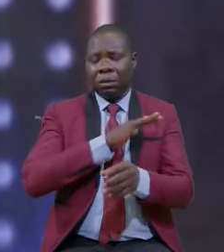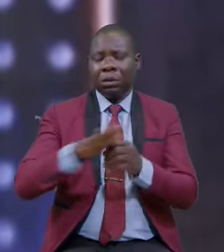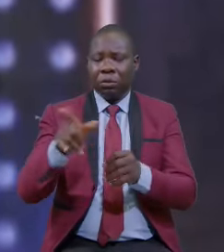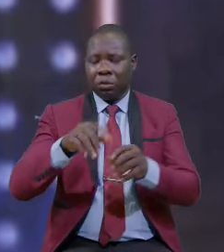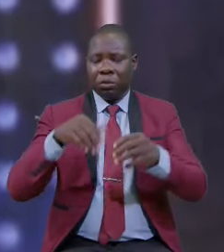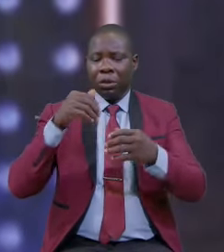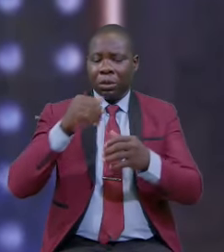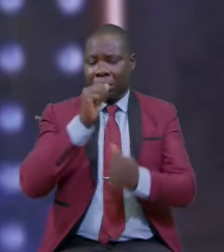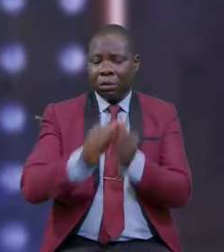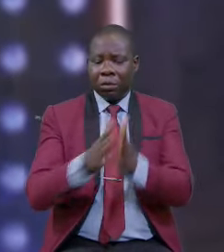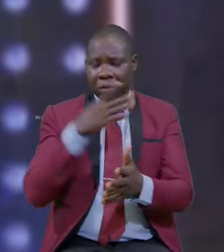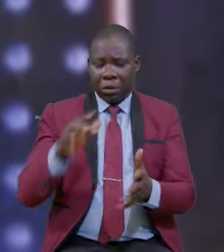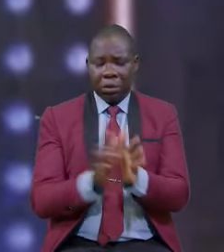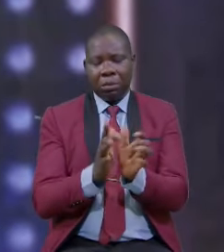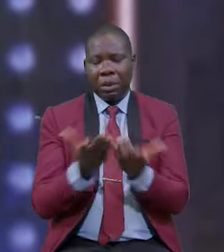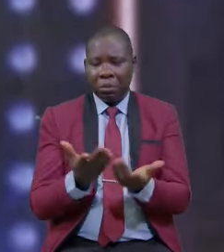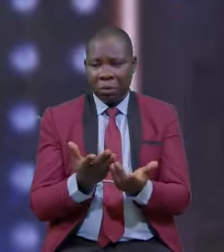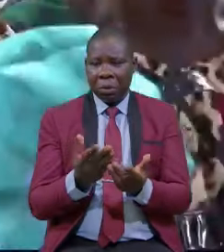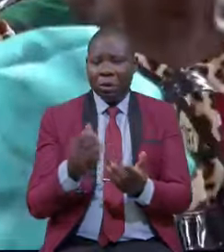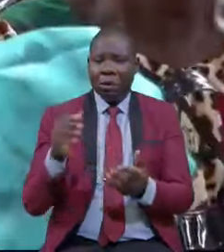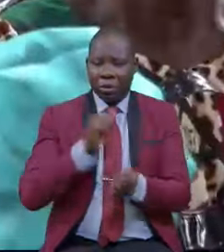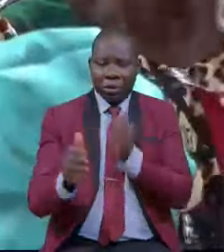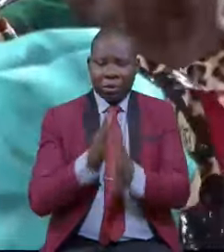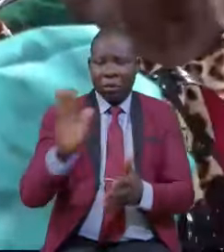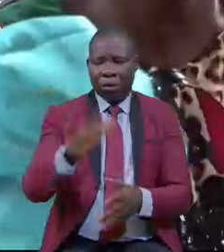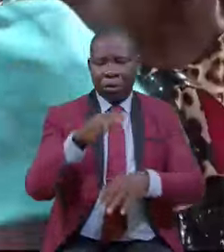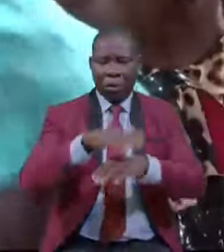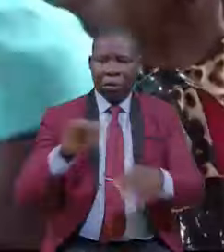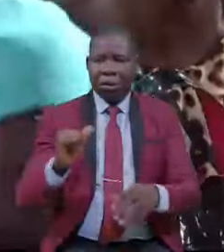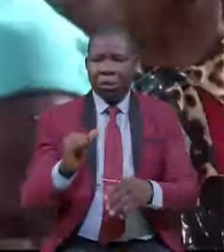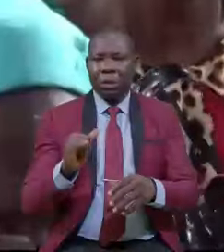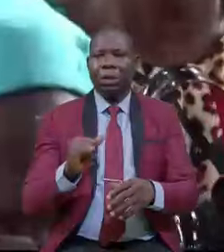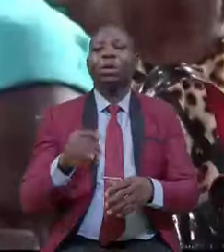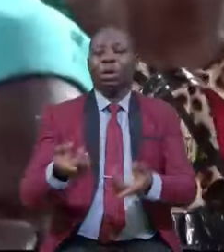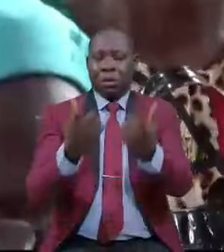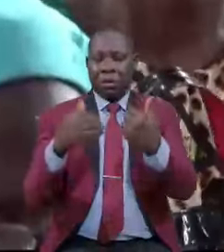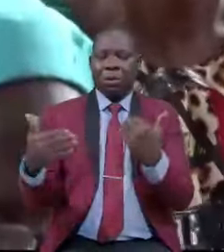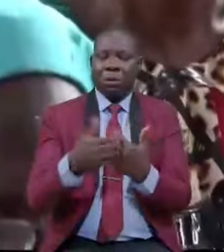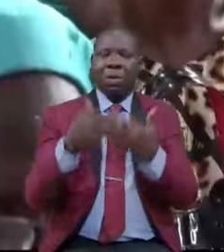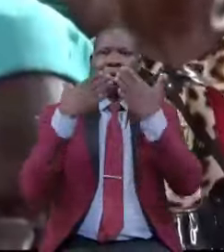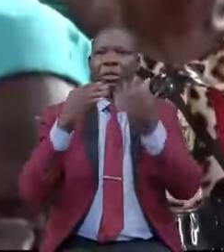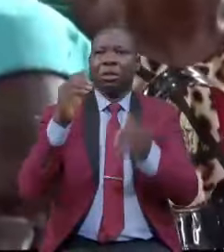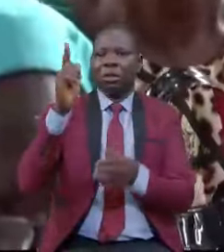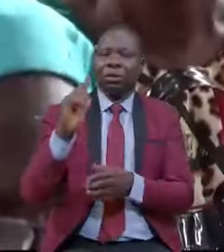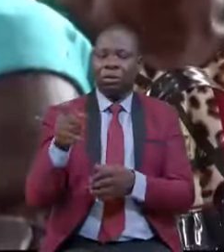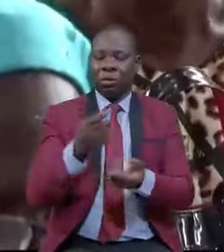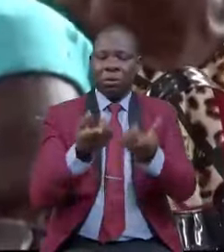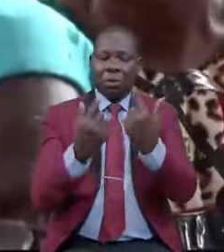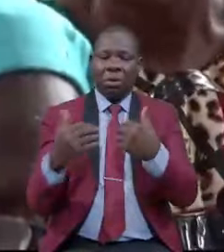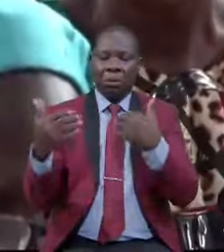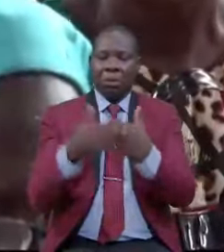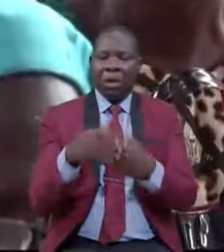back. Thank God you have come back. Yeah. And everywhere you go and preach